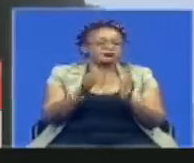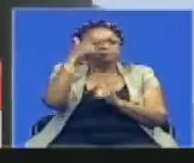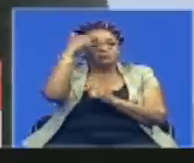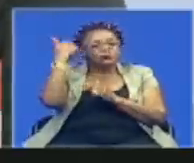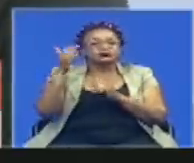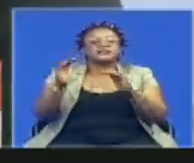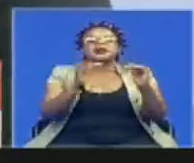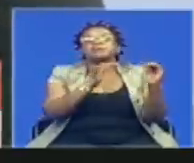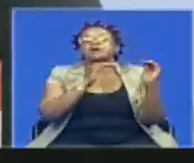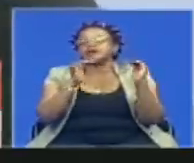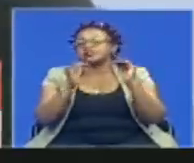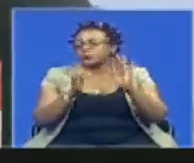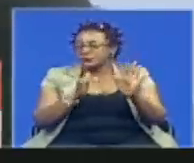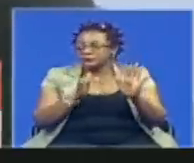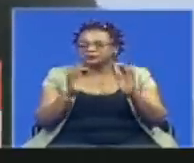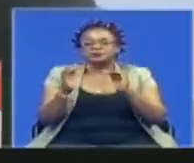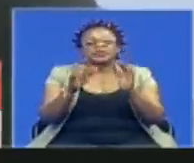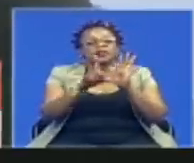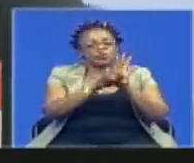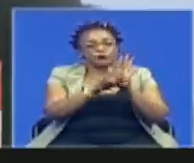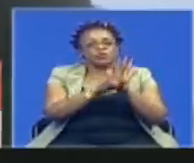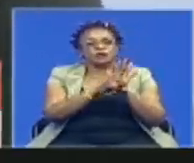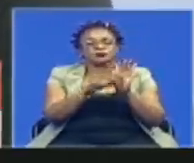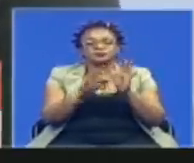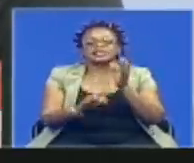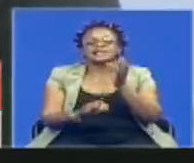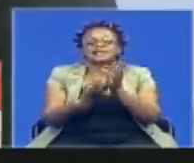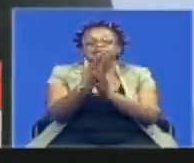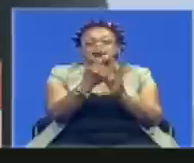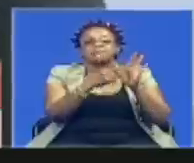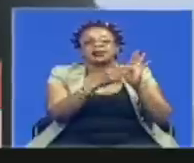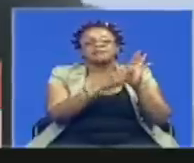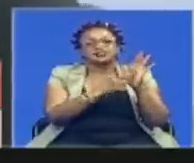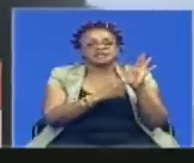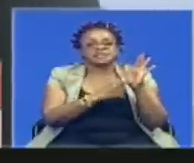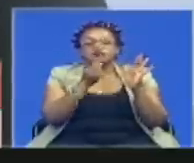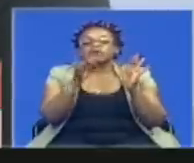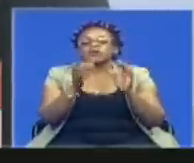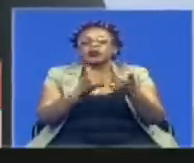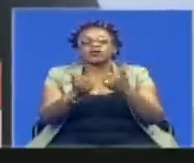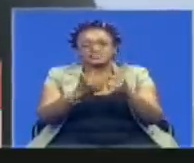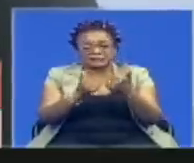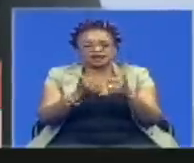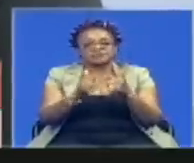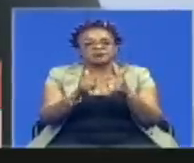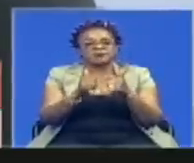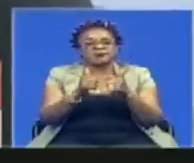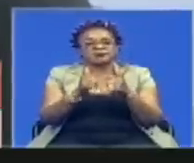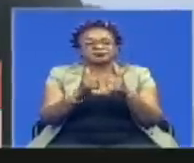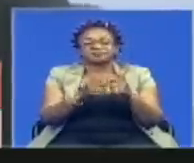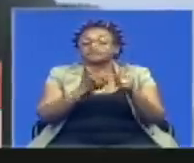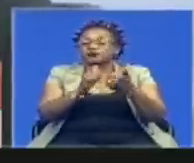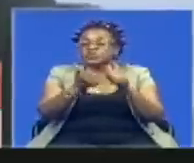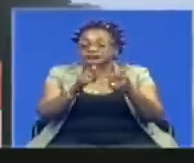democracy... Listen, the law sets the parameters for the contest. And the contest